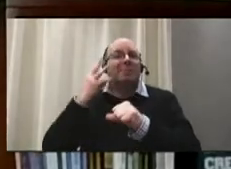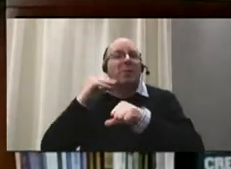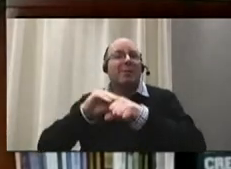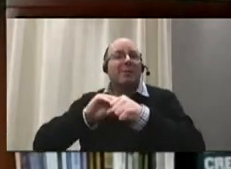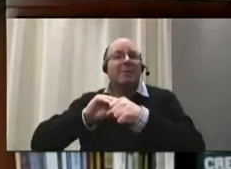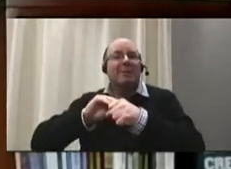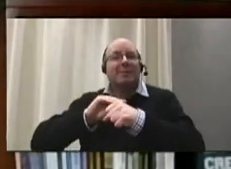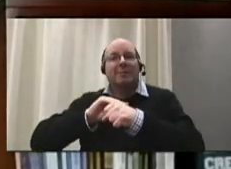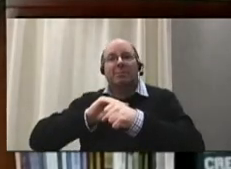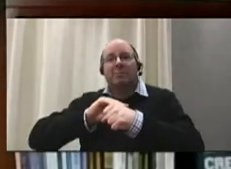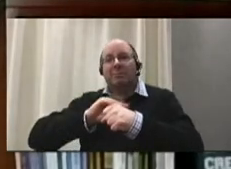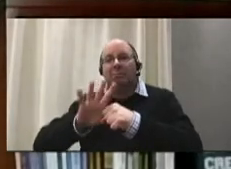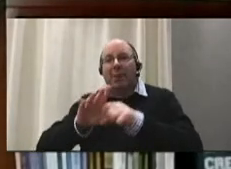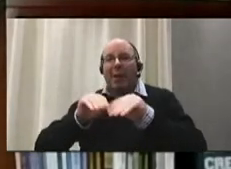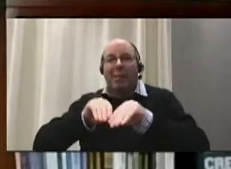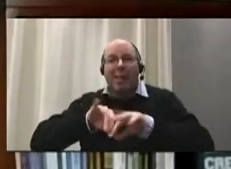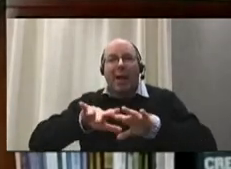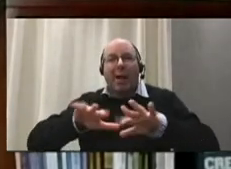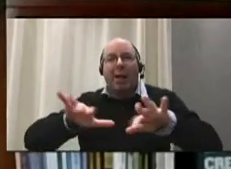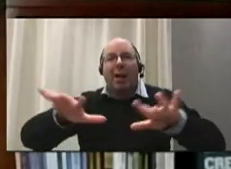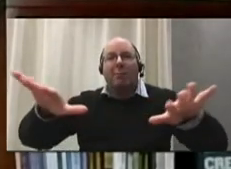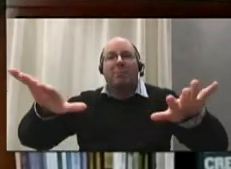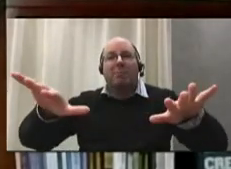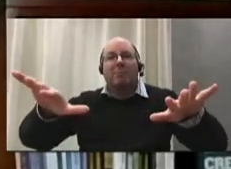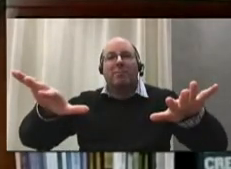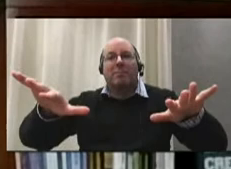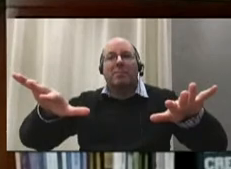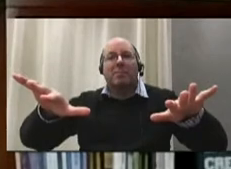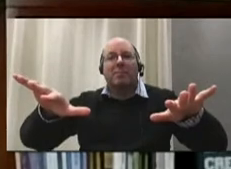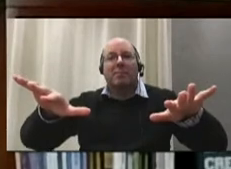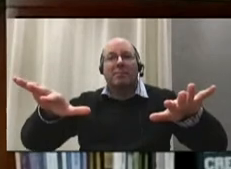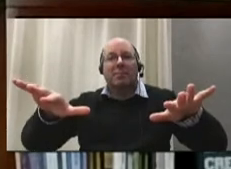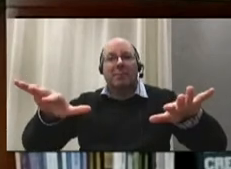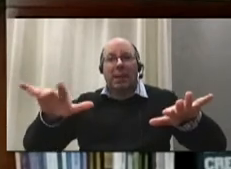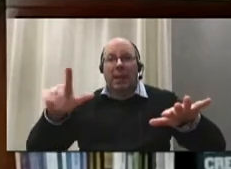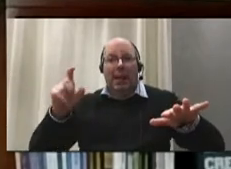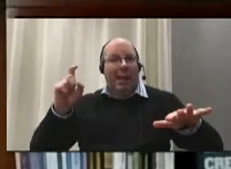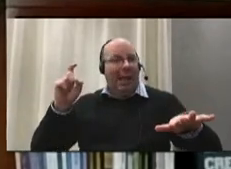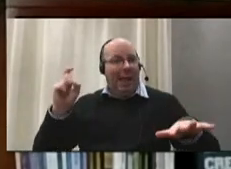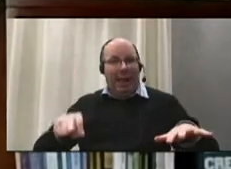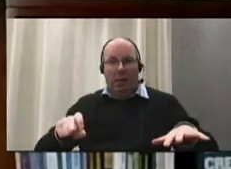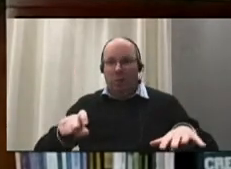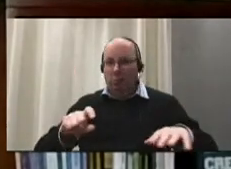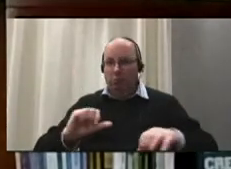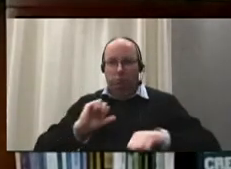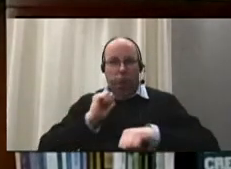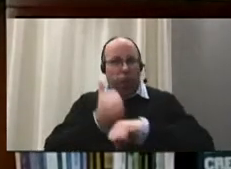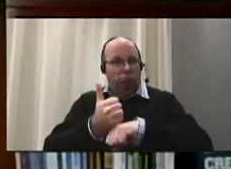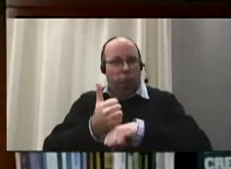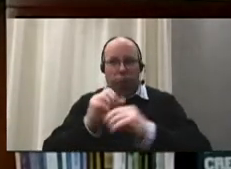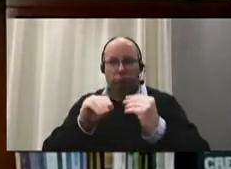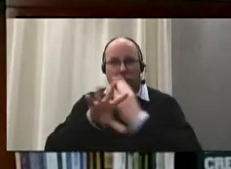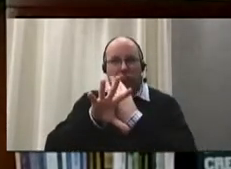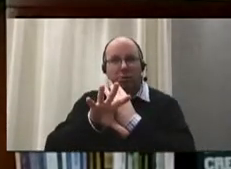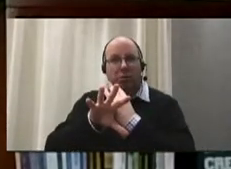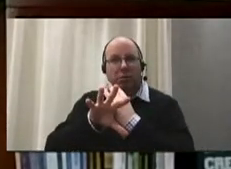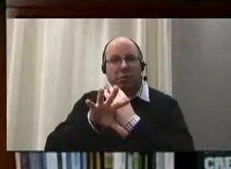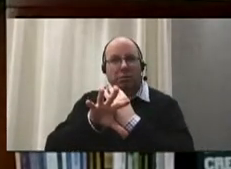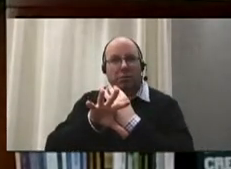environment immediately for our students because there were no other options. But any educator will tell